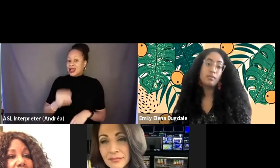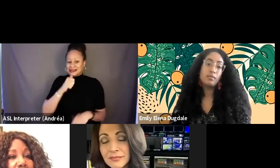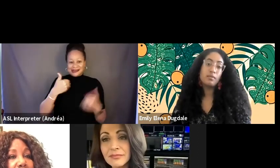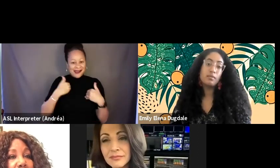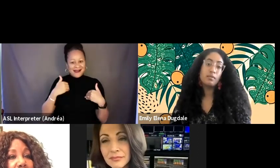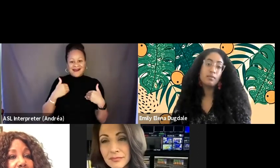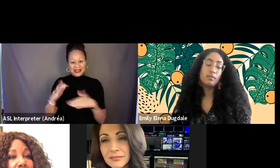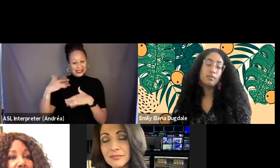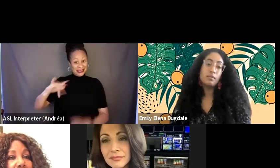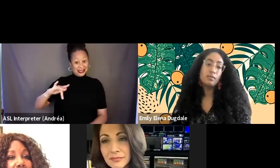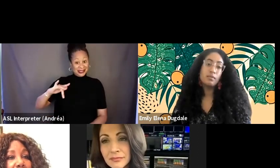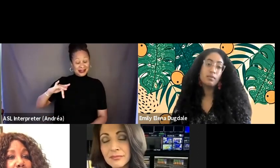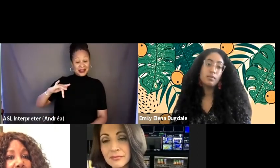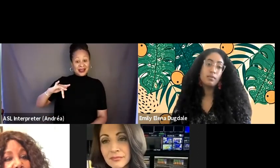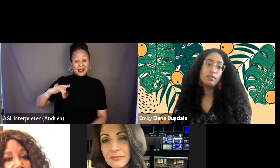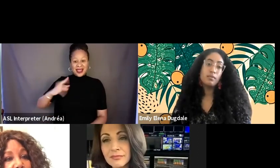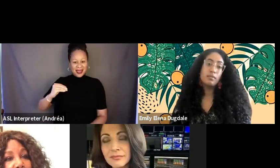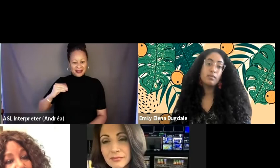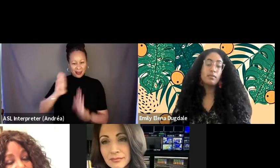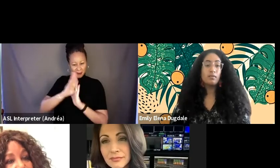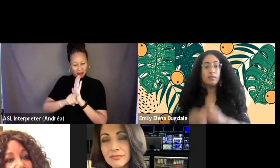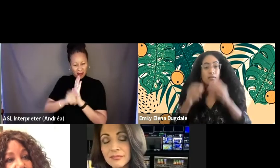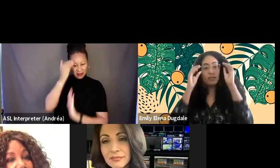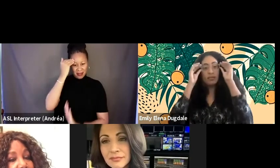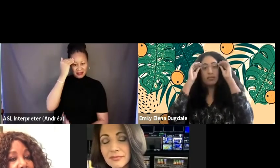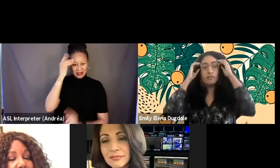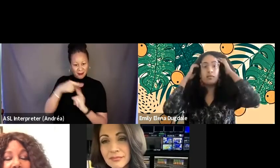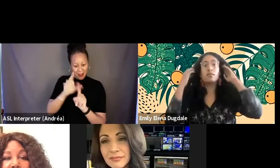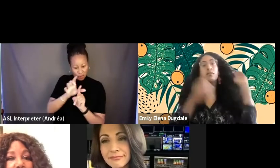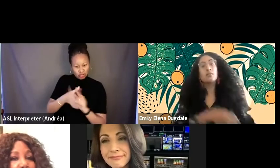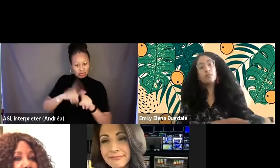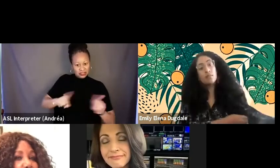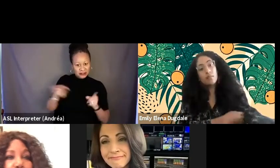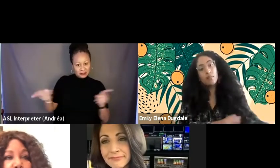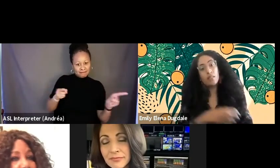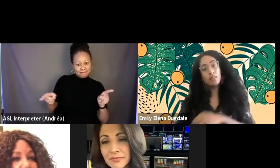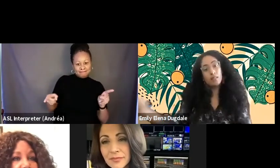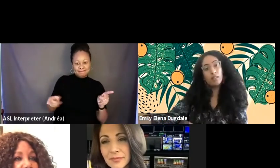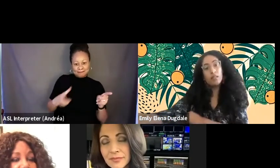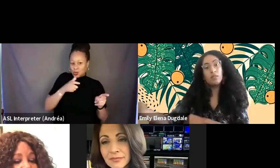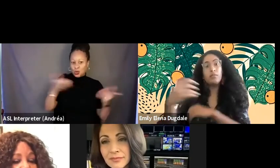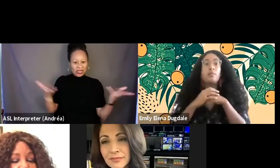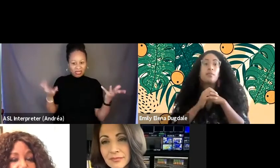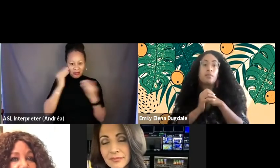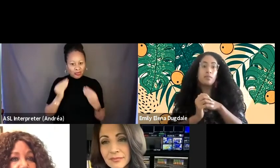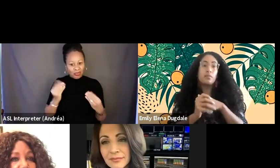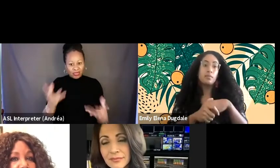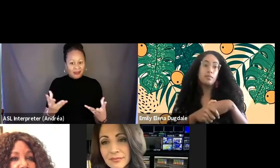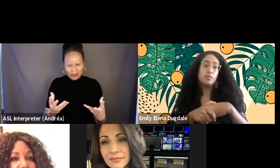that sensitivity and that background knowledge, who would be there to tell